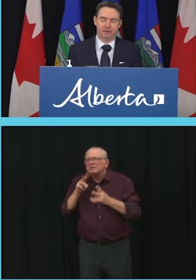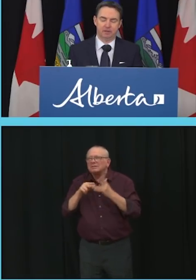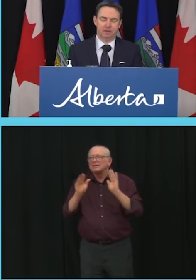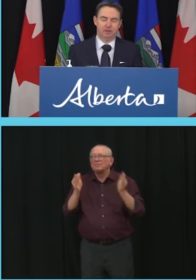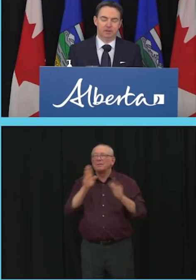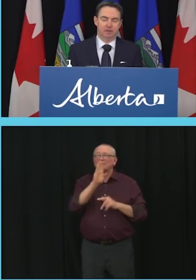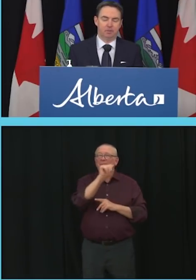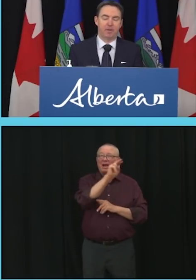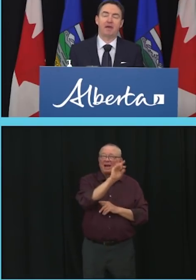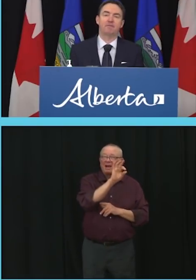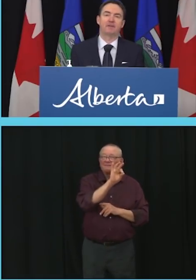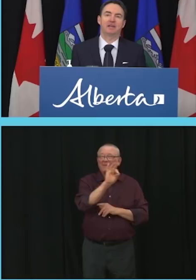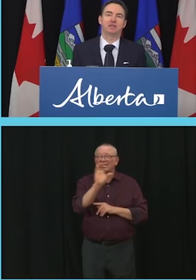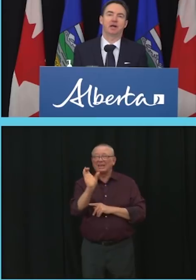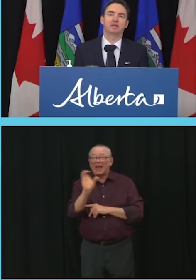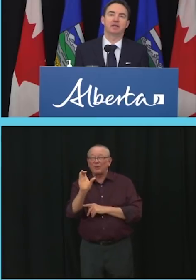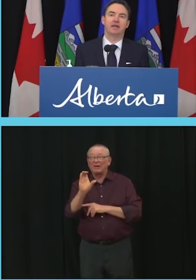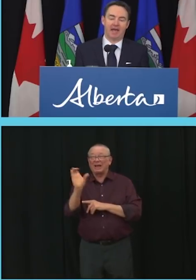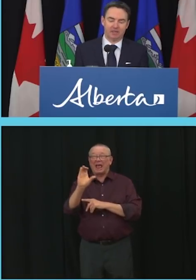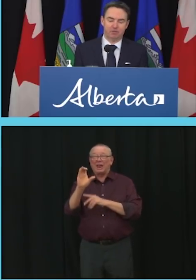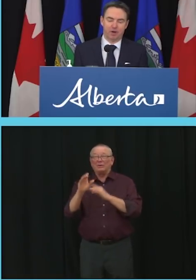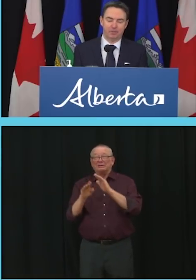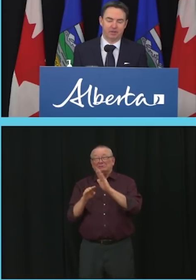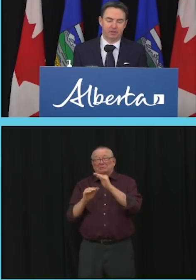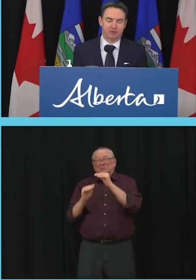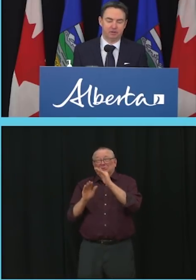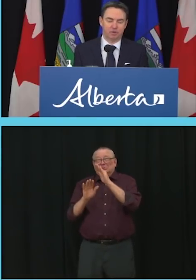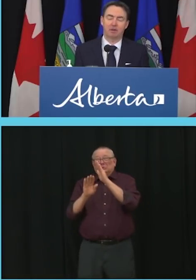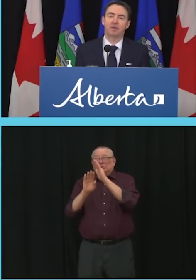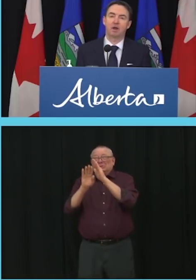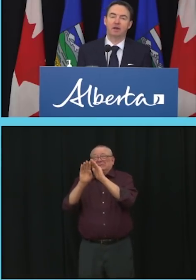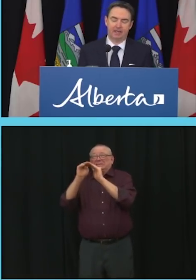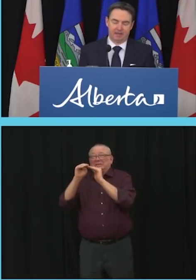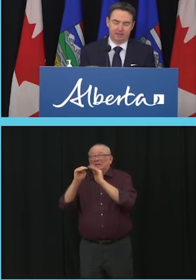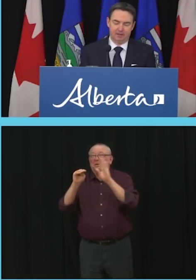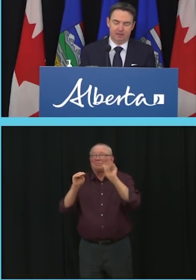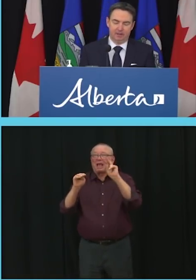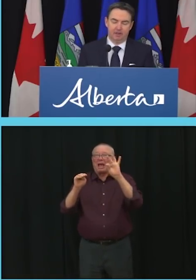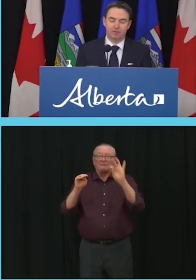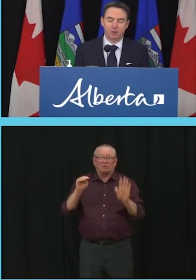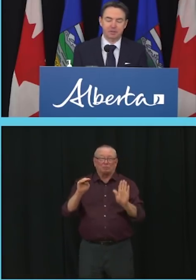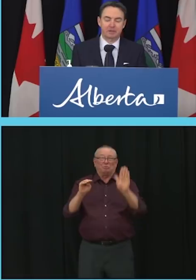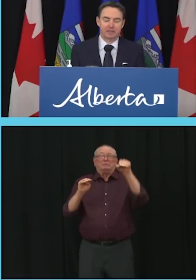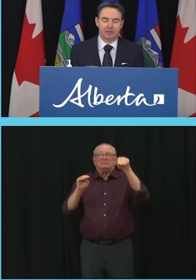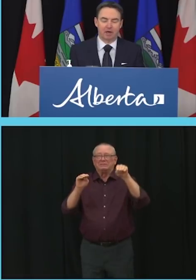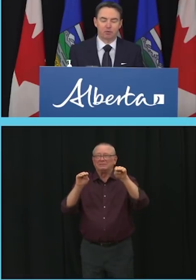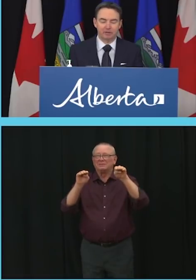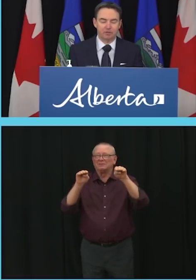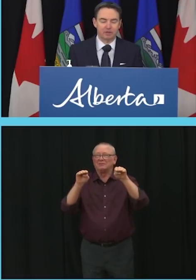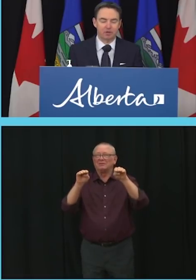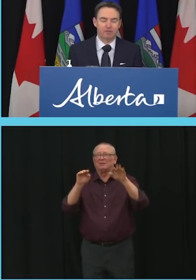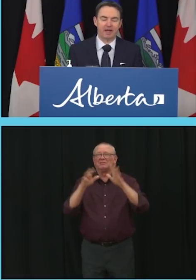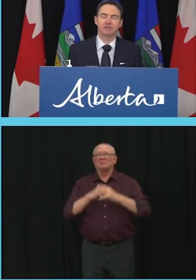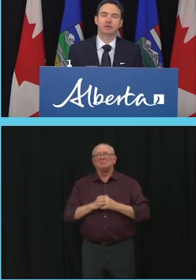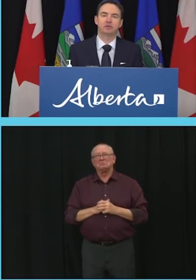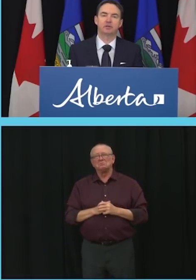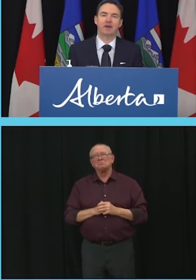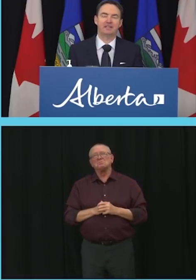did. Banff has a young and active population with a lot of contact, and unfortunately, a relatively